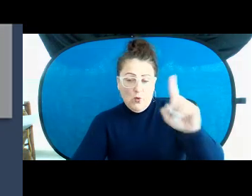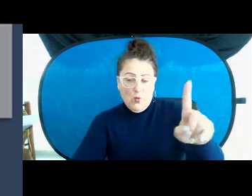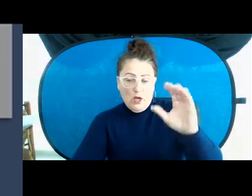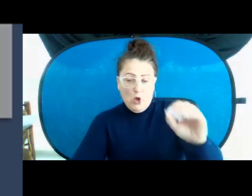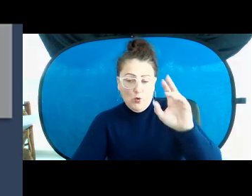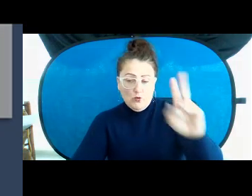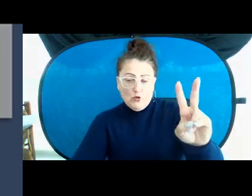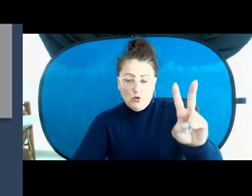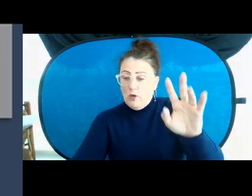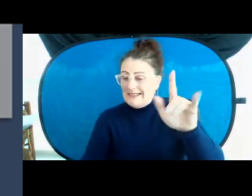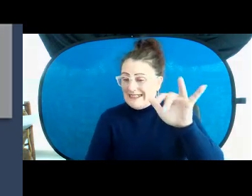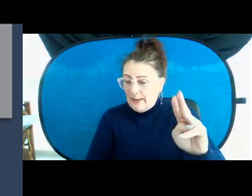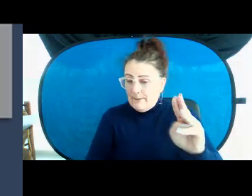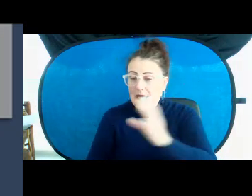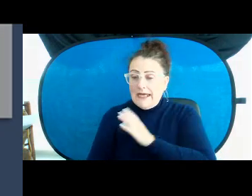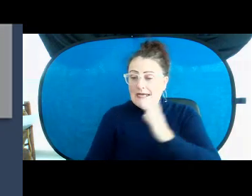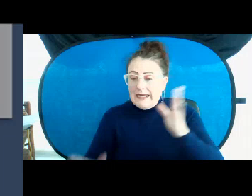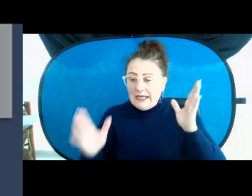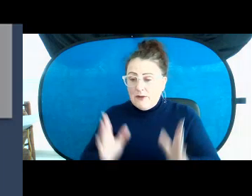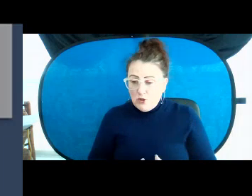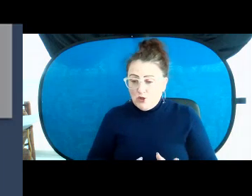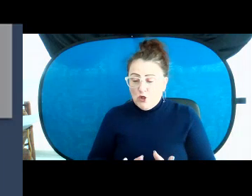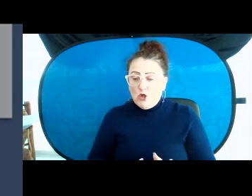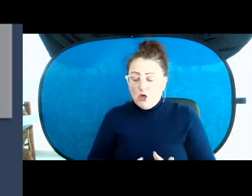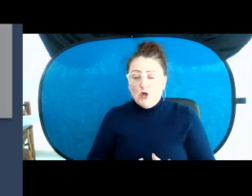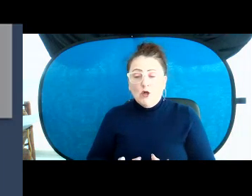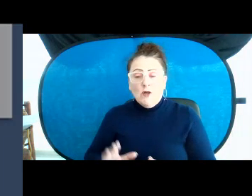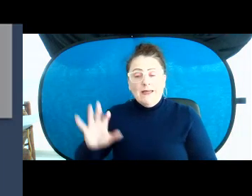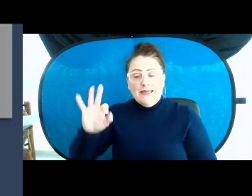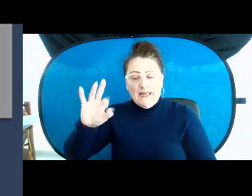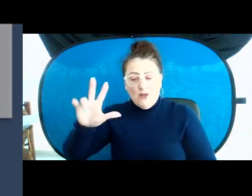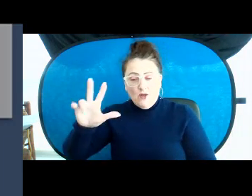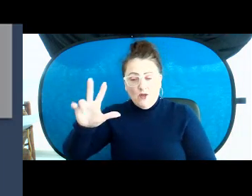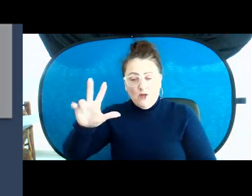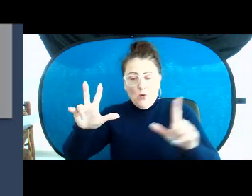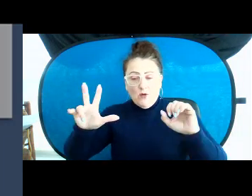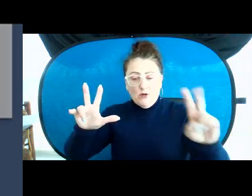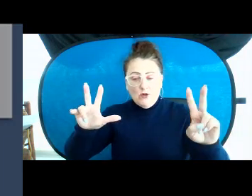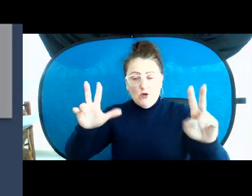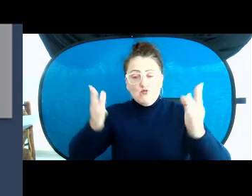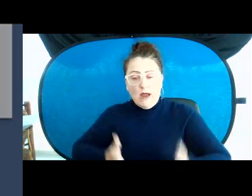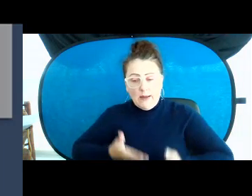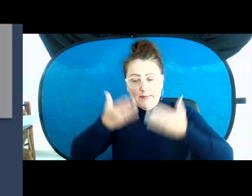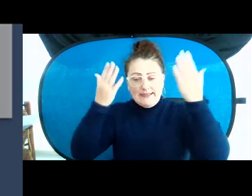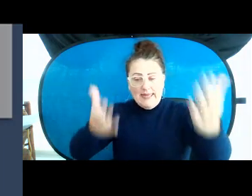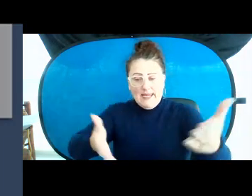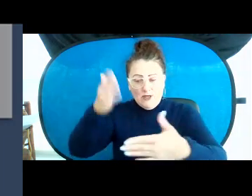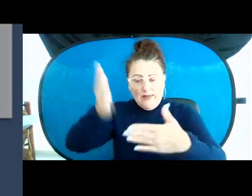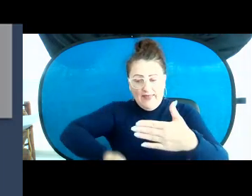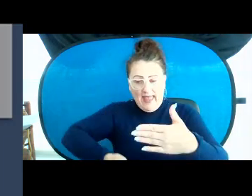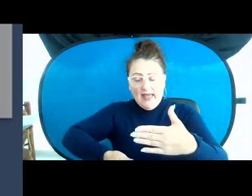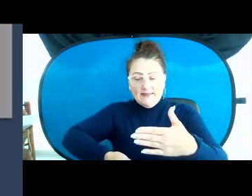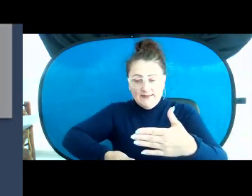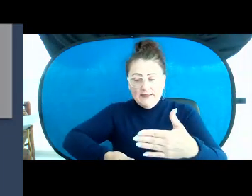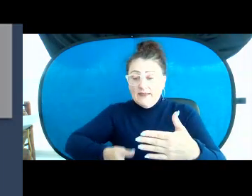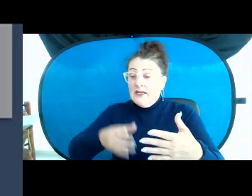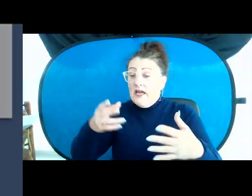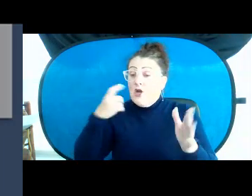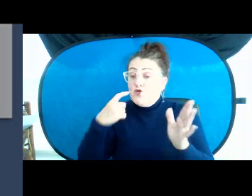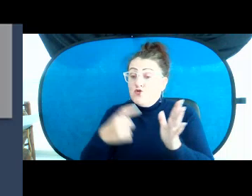Thank you. Commissioners, I'll be taking tabs 93 through 102 with a recommendation at the end. Please note changes to